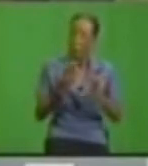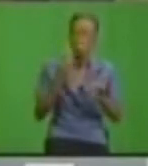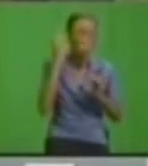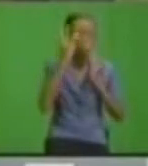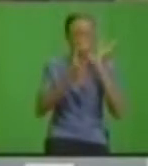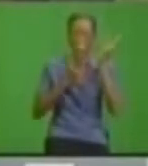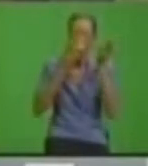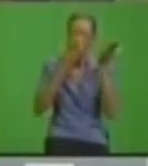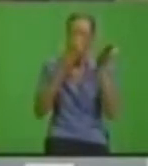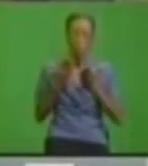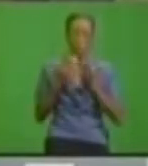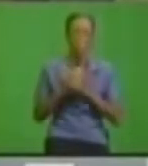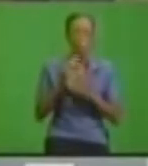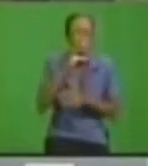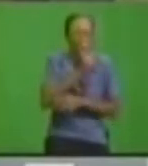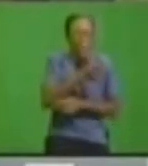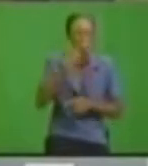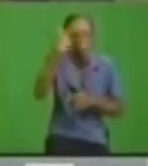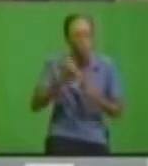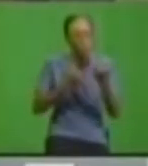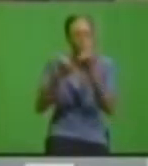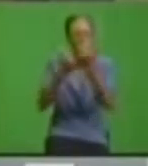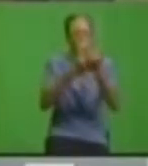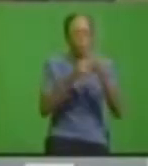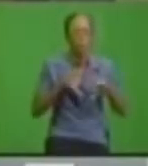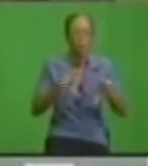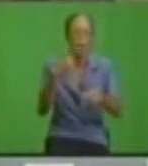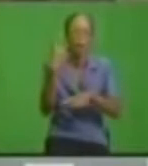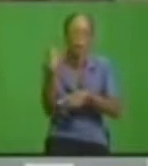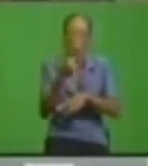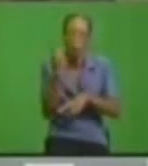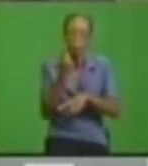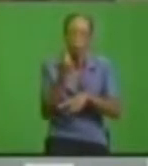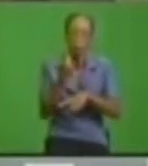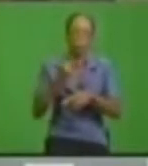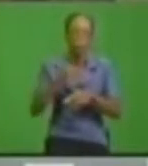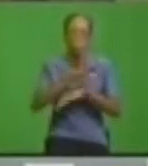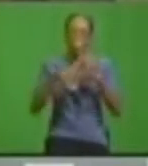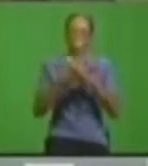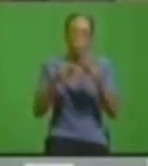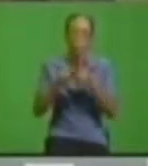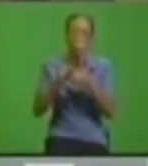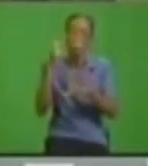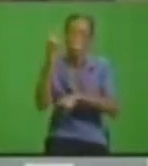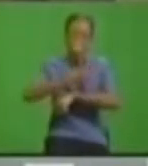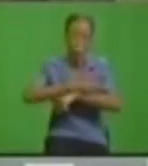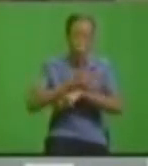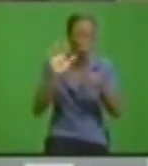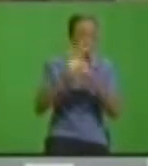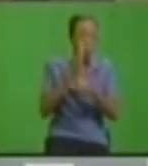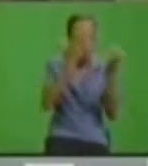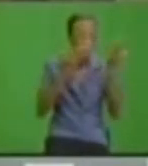passing. We have witnessed this through, for example, the observance of 2 days of national